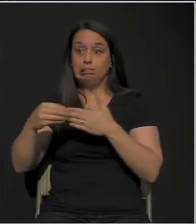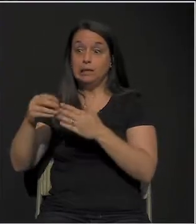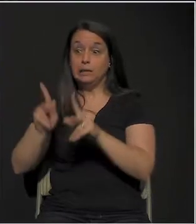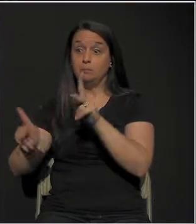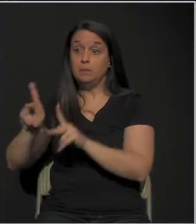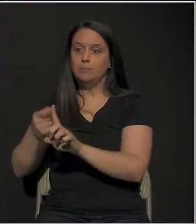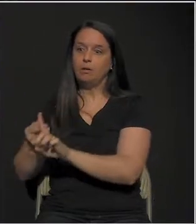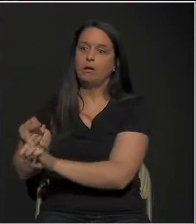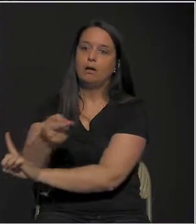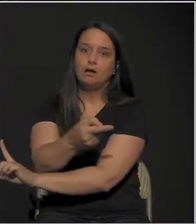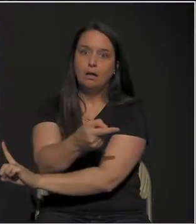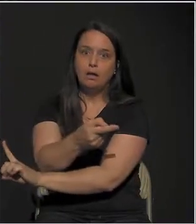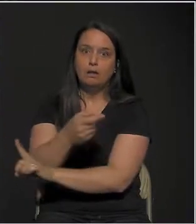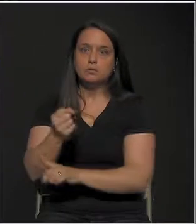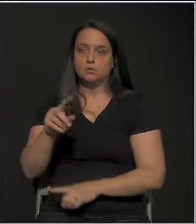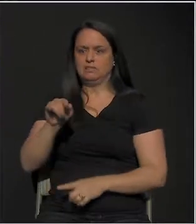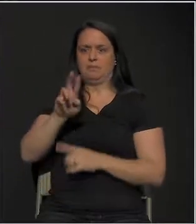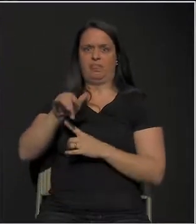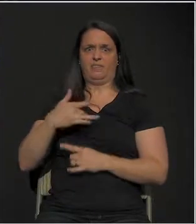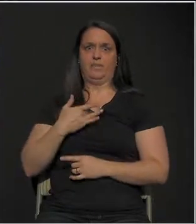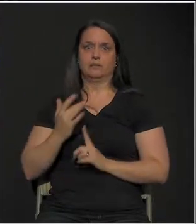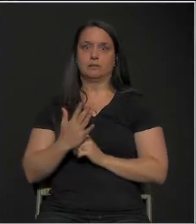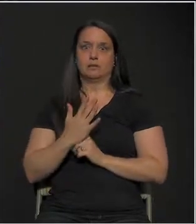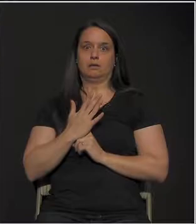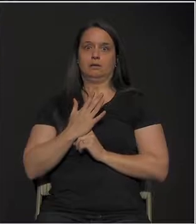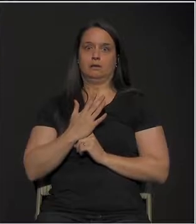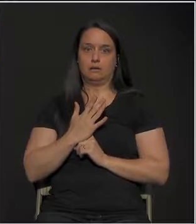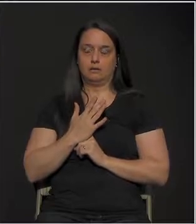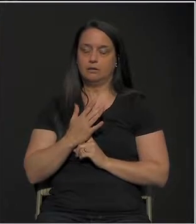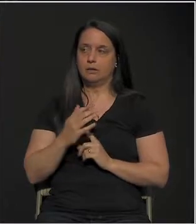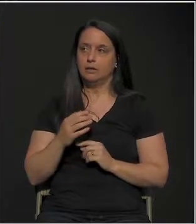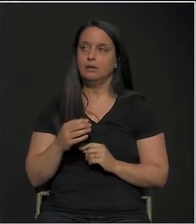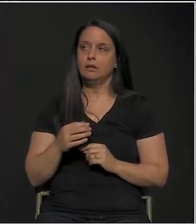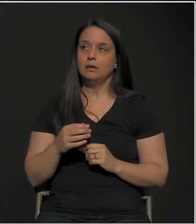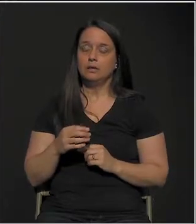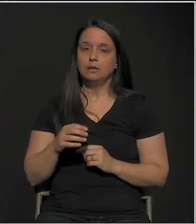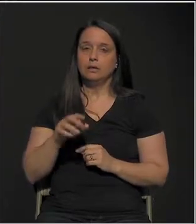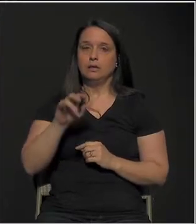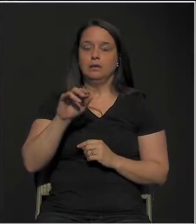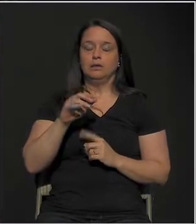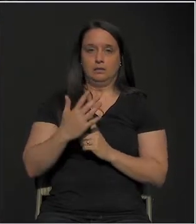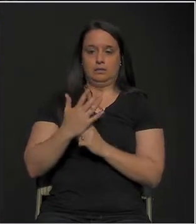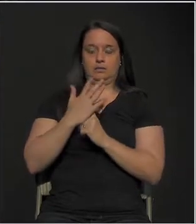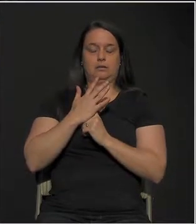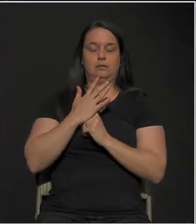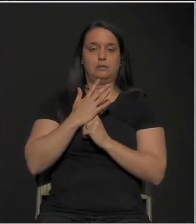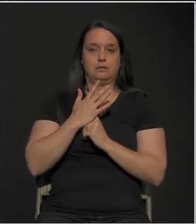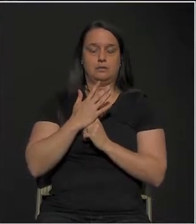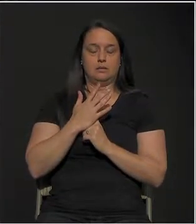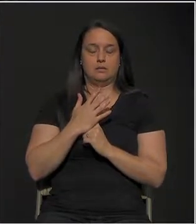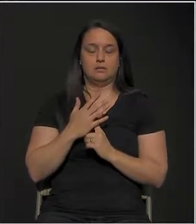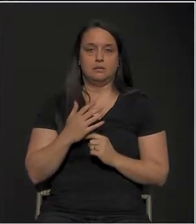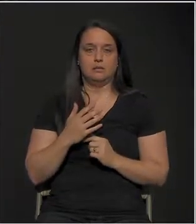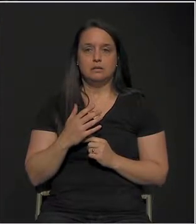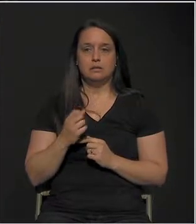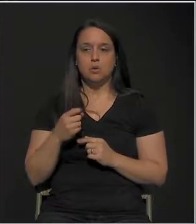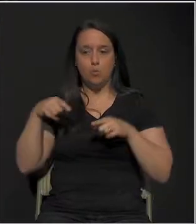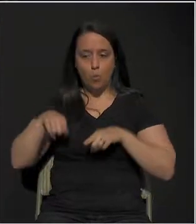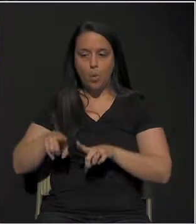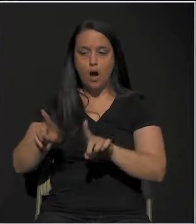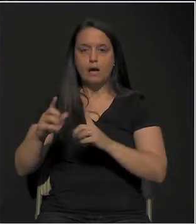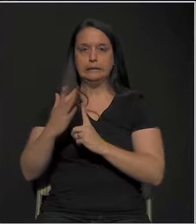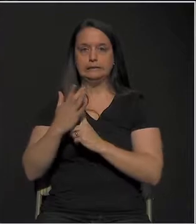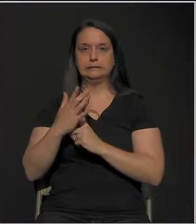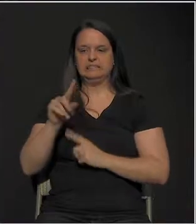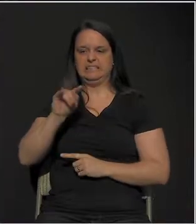I'm sure he feels intimidated by that. So while Timothy